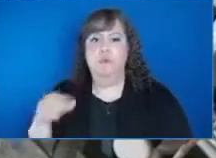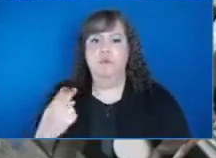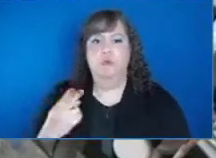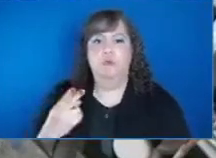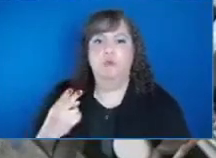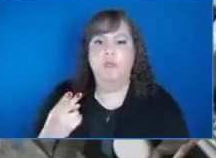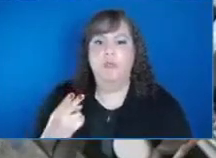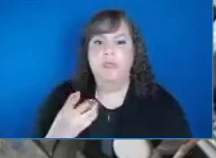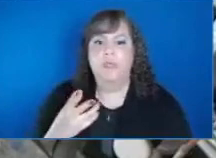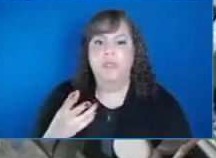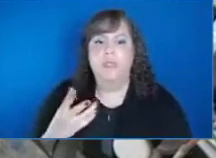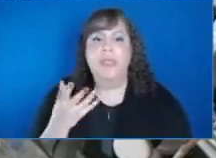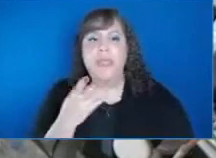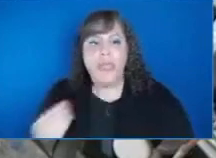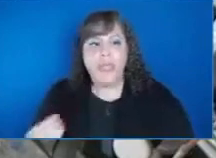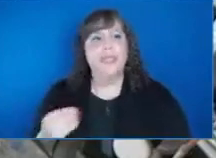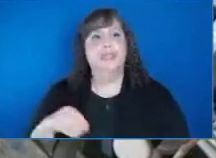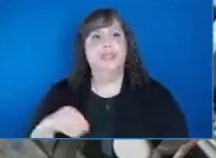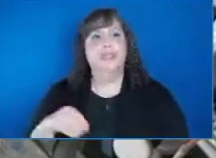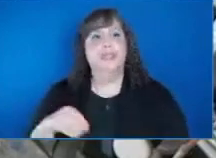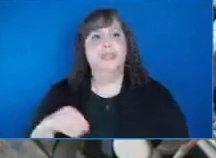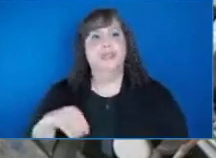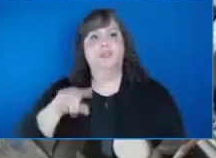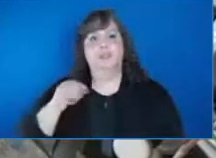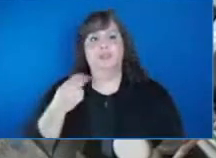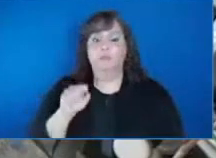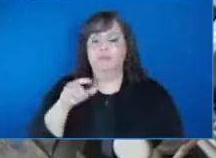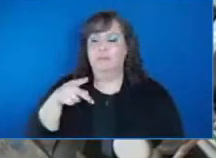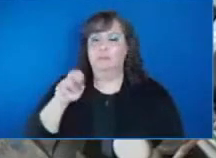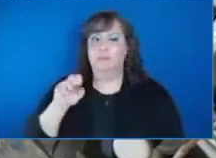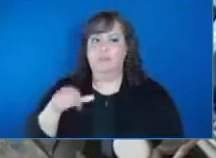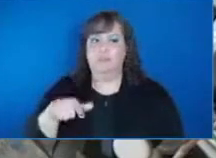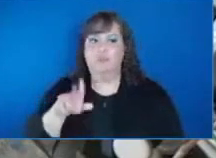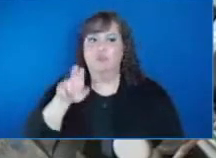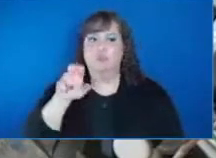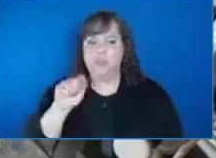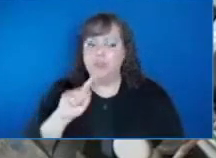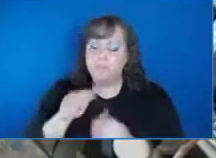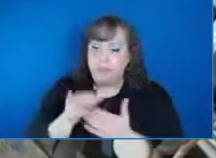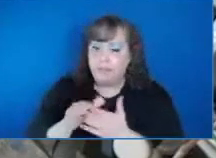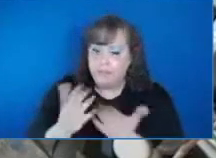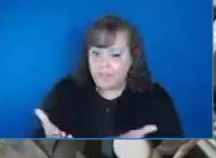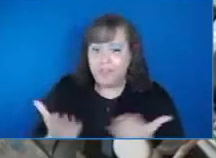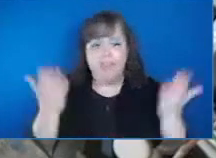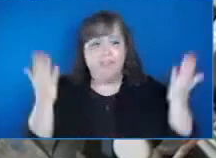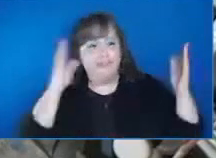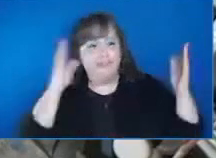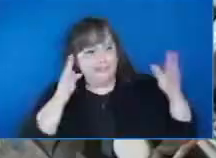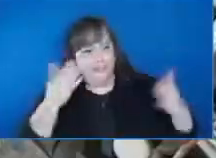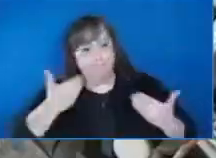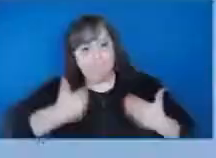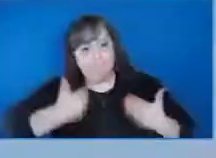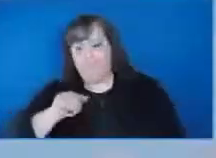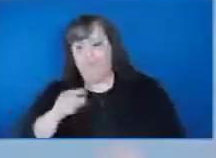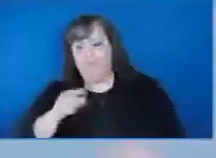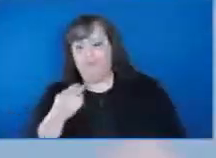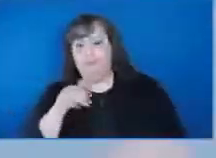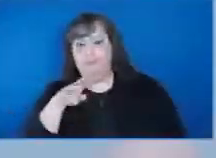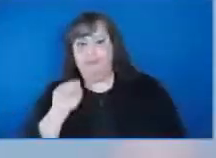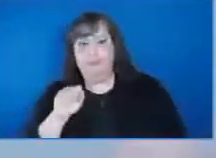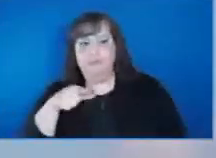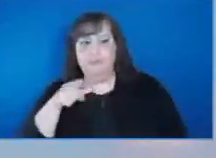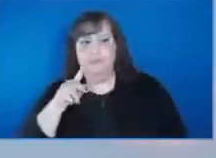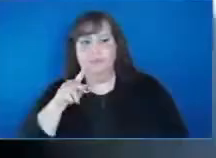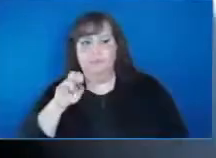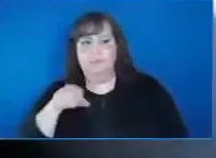Shane Kimbrough, up here on the space station. Today, we're going to talk about a very cool new NASA mission. It's called DART.